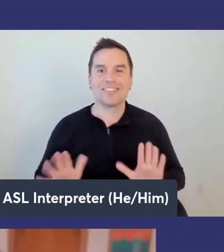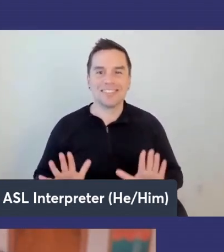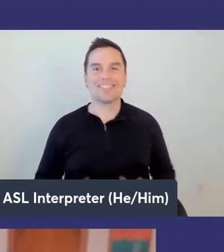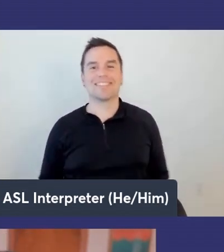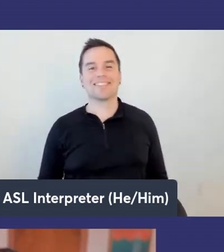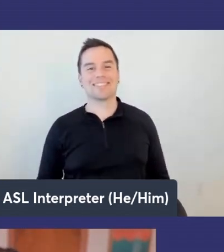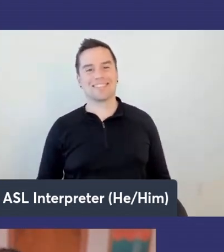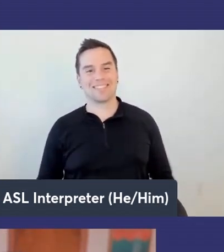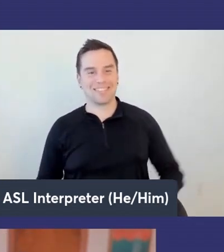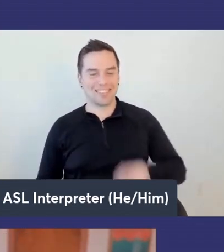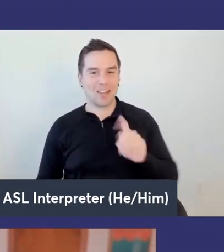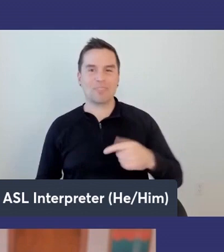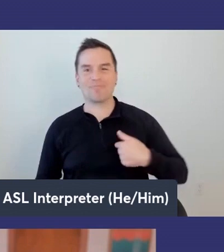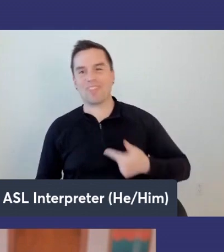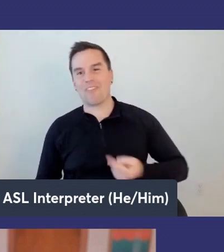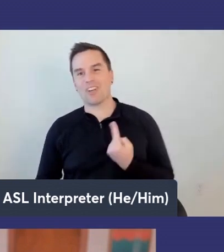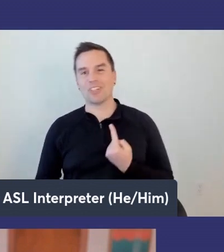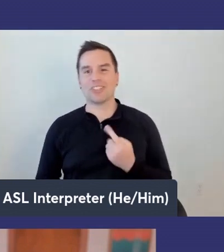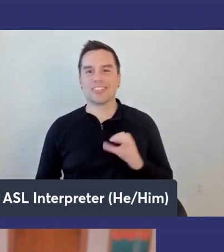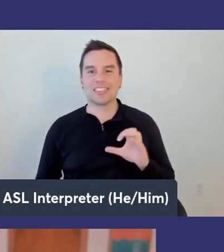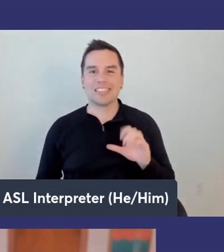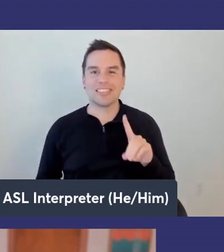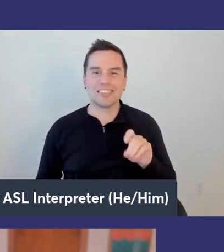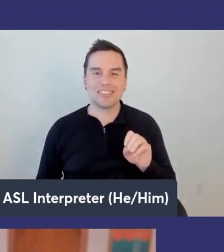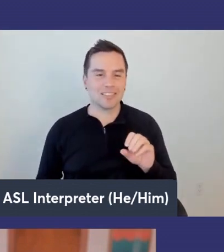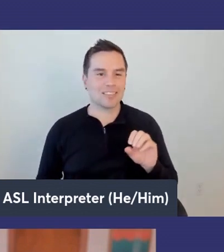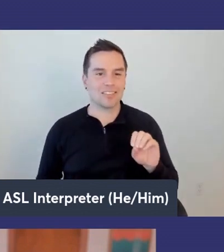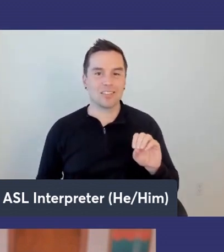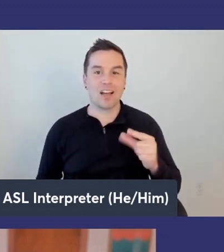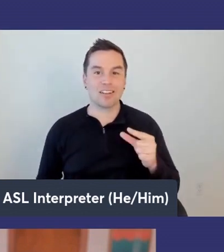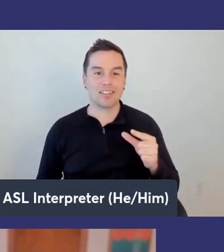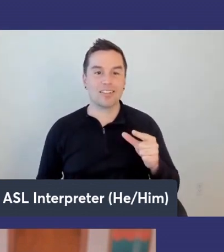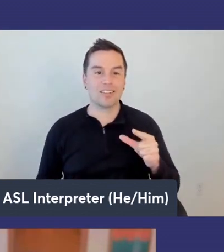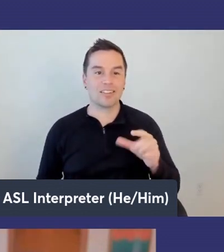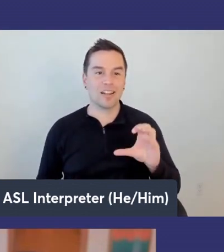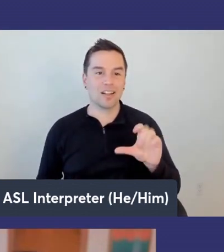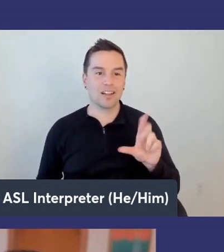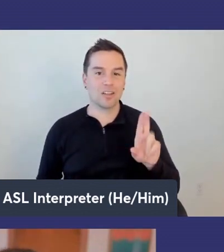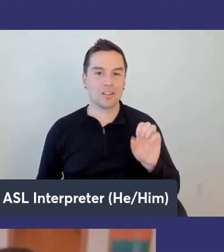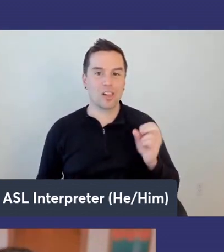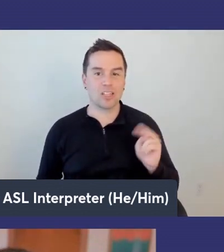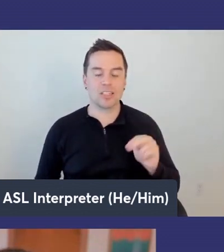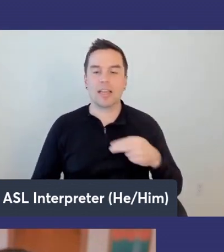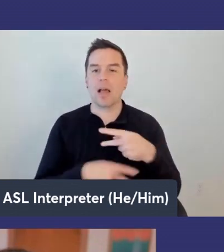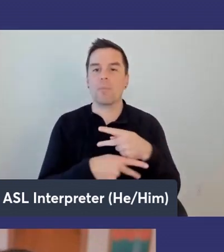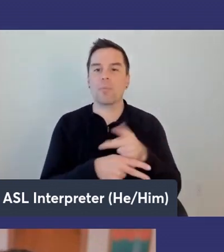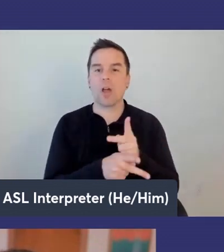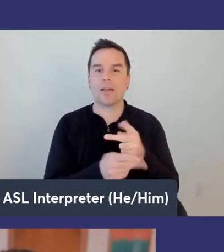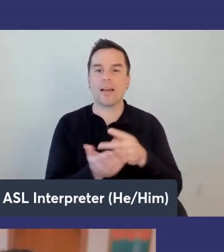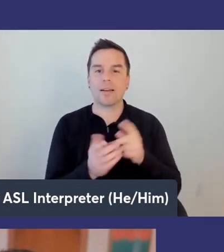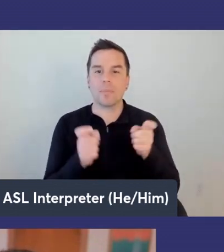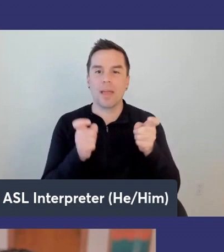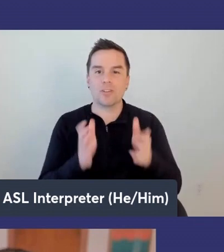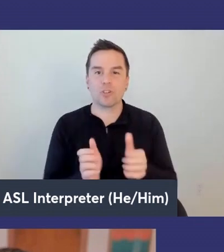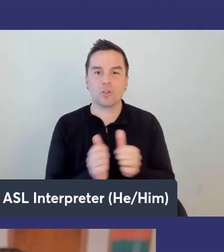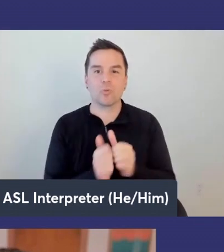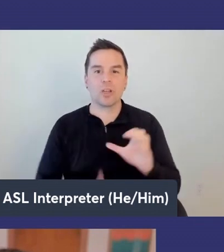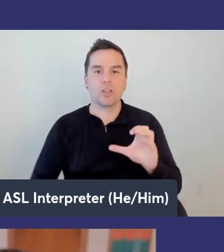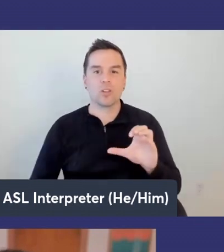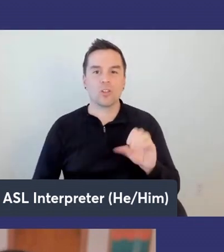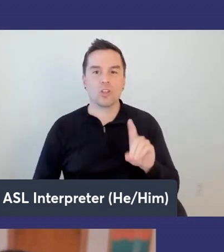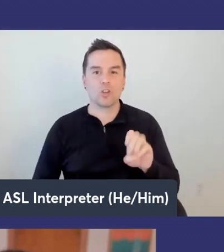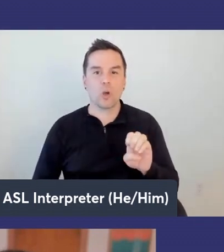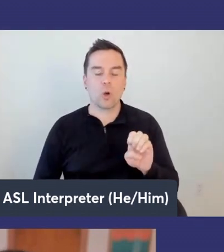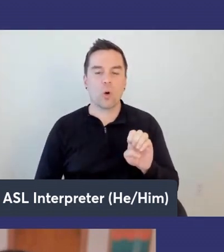Oh. I'll go first. There you go, Doug. Yeah. My name's Doug Clausen. I'm a product manager with our Code Suite team.